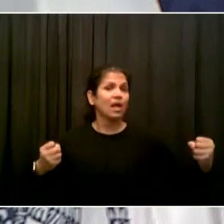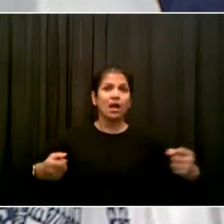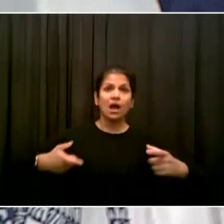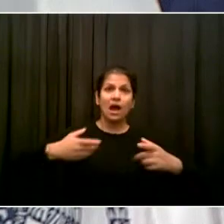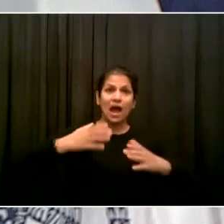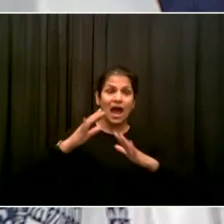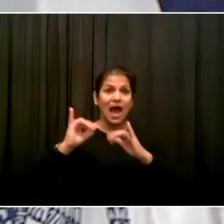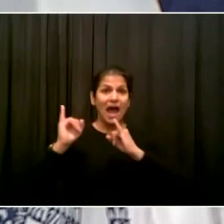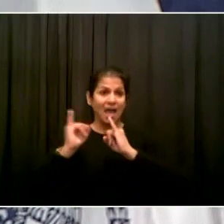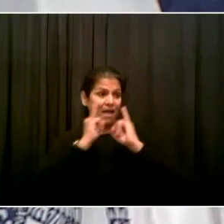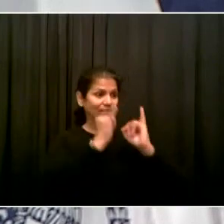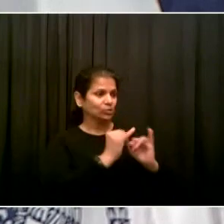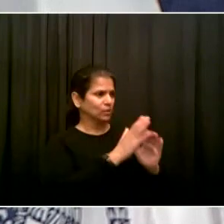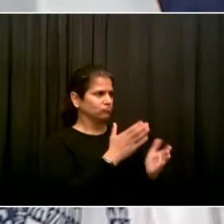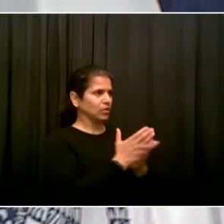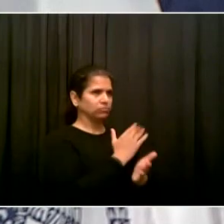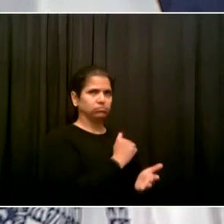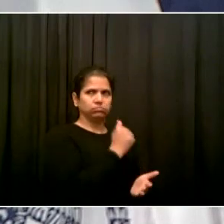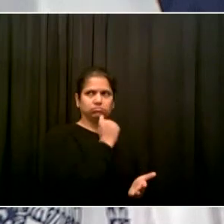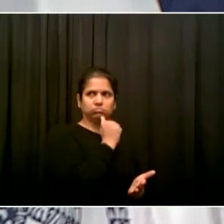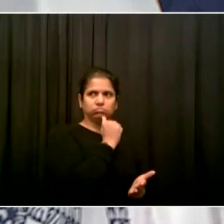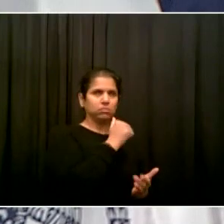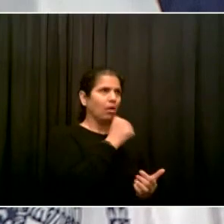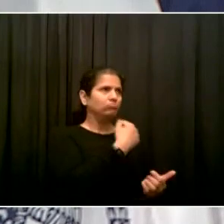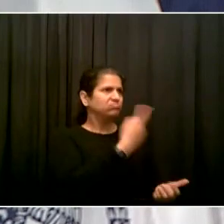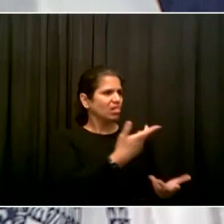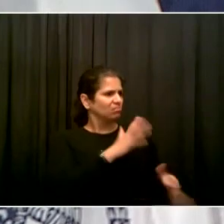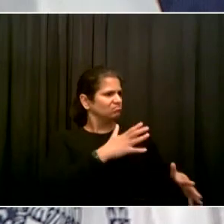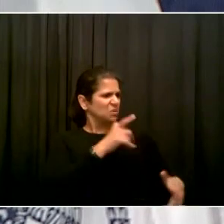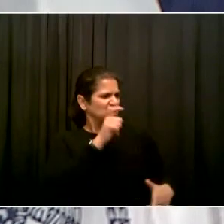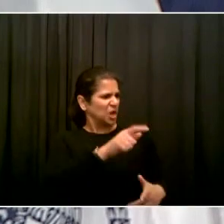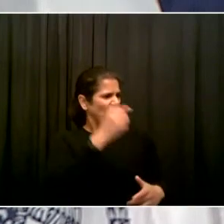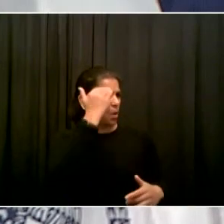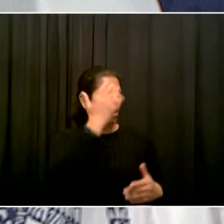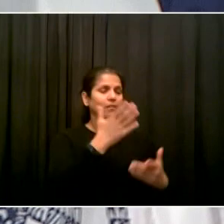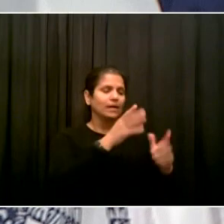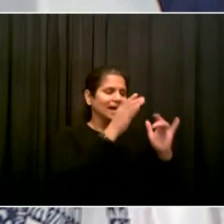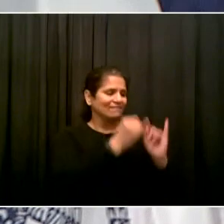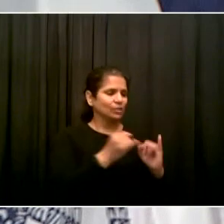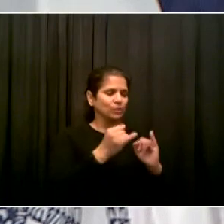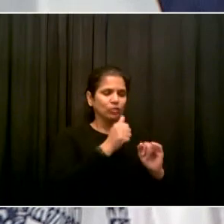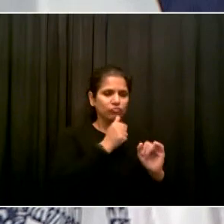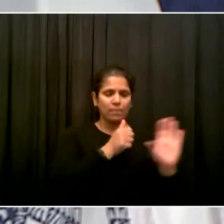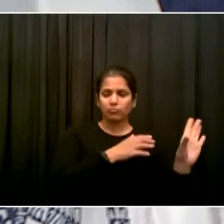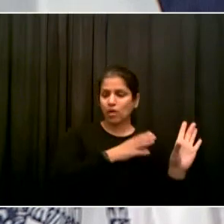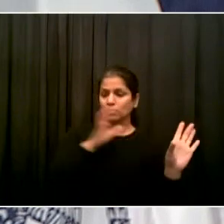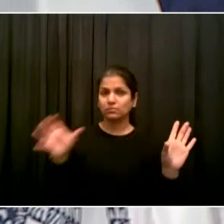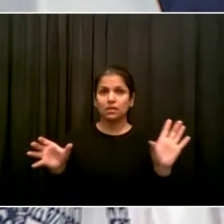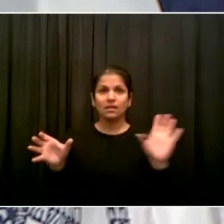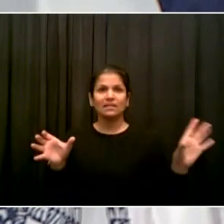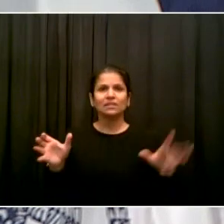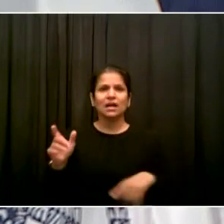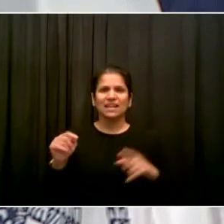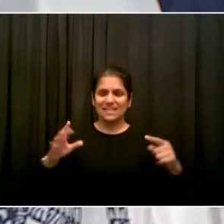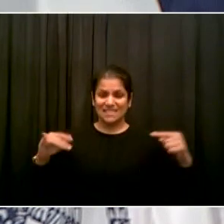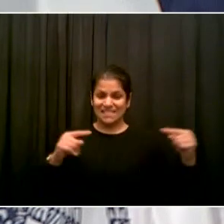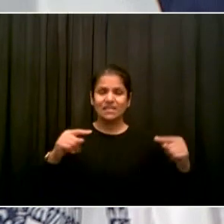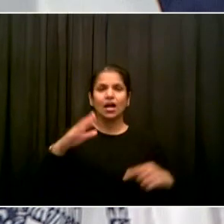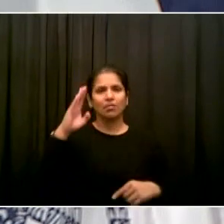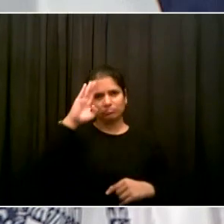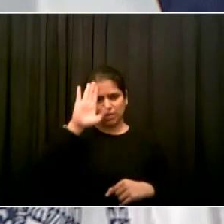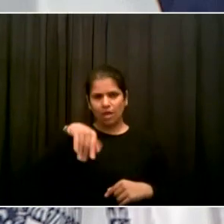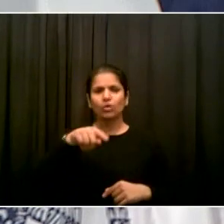historic American challenge. I'm someone who believes that we need to be smart about